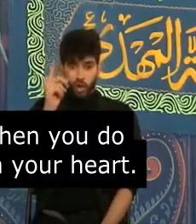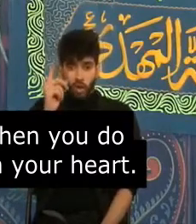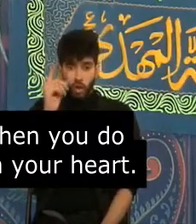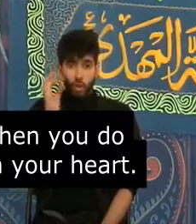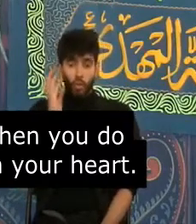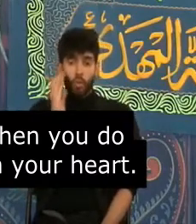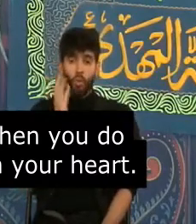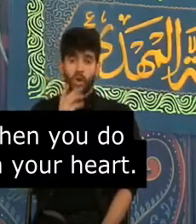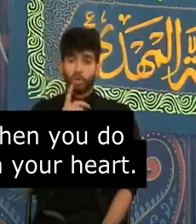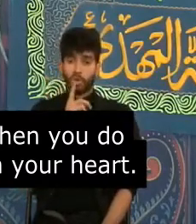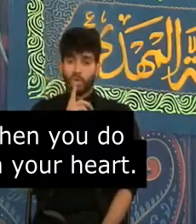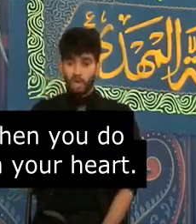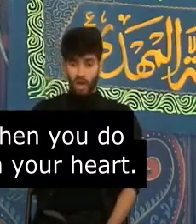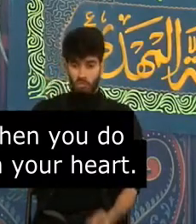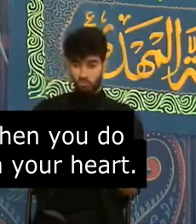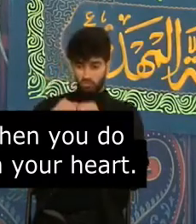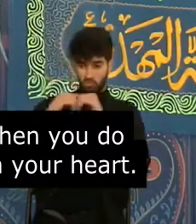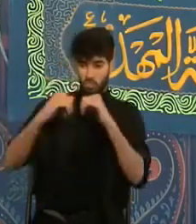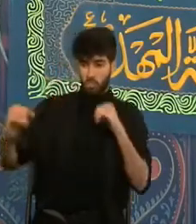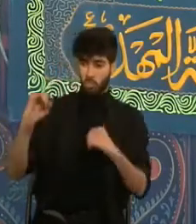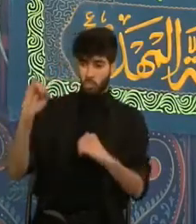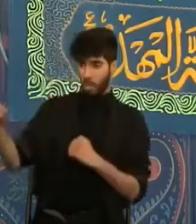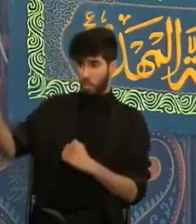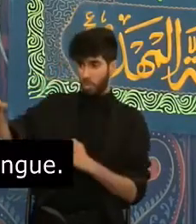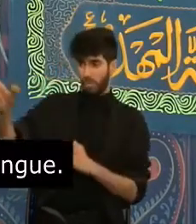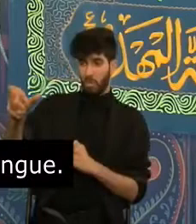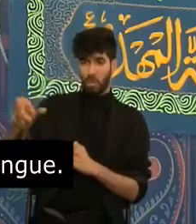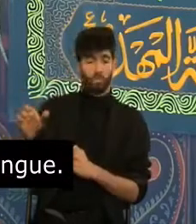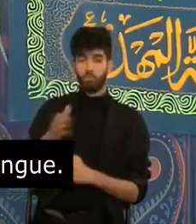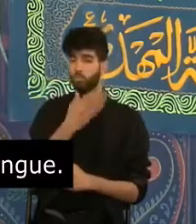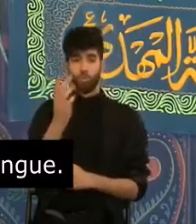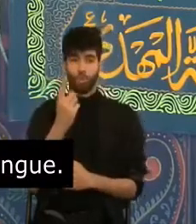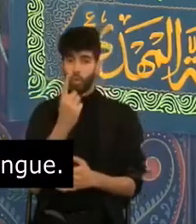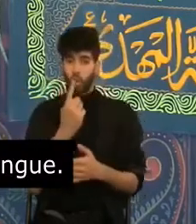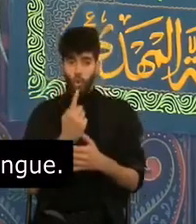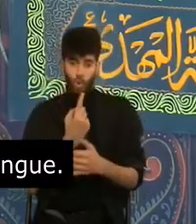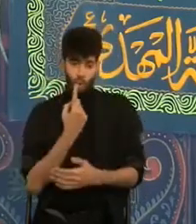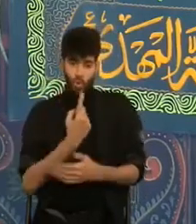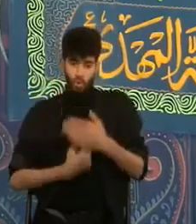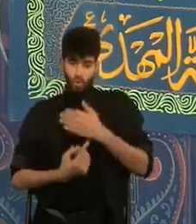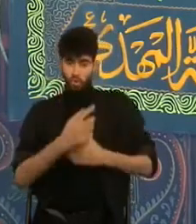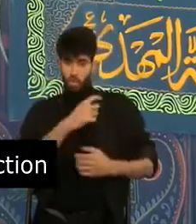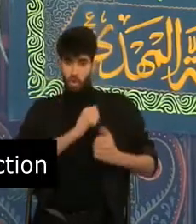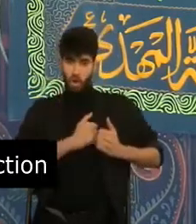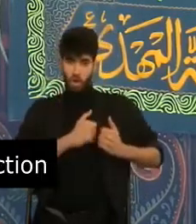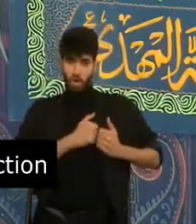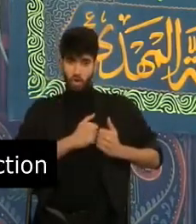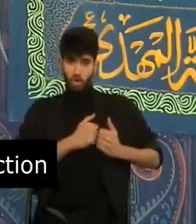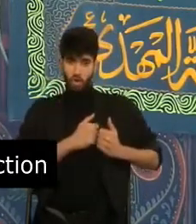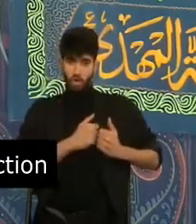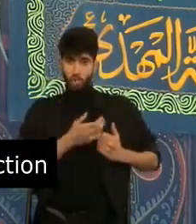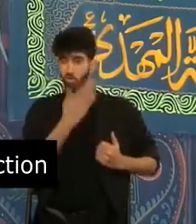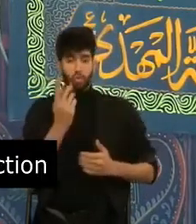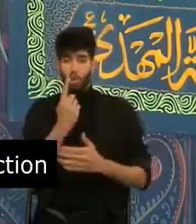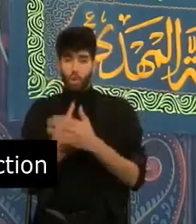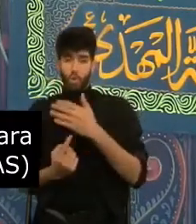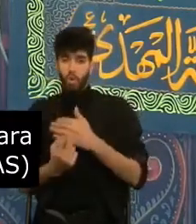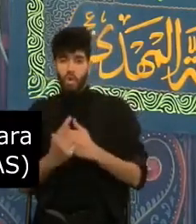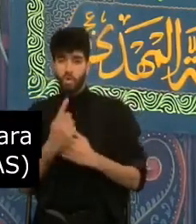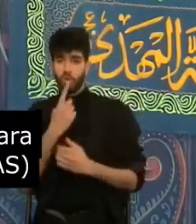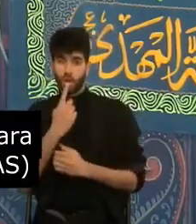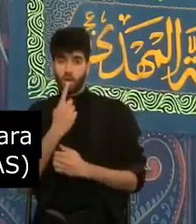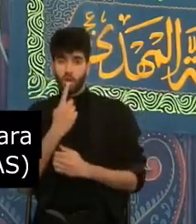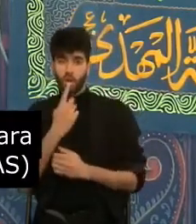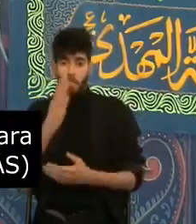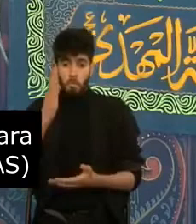Tabarra, the Tabarra isn't just in your heart. The Tabarra isn't just on your tongue. The Tabarra has to be in action. And